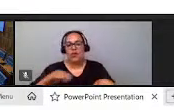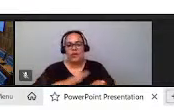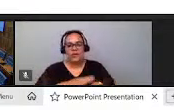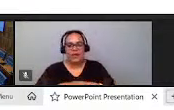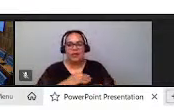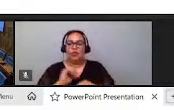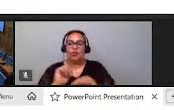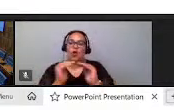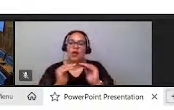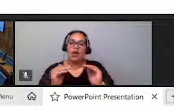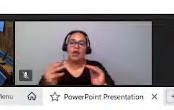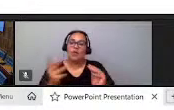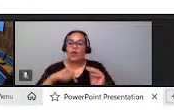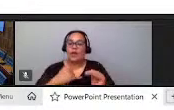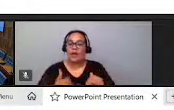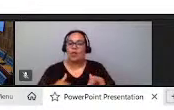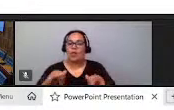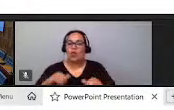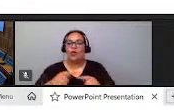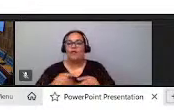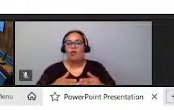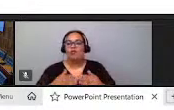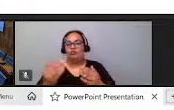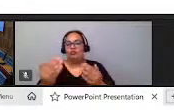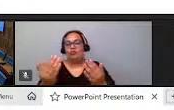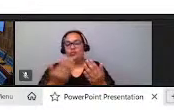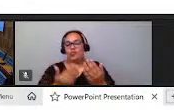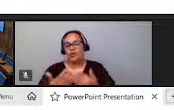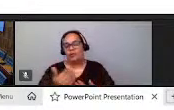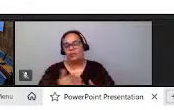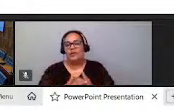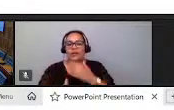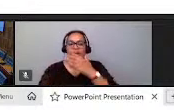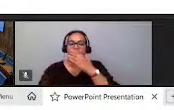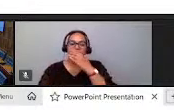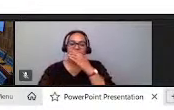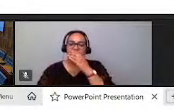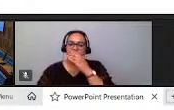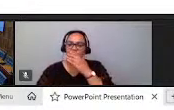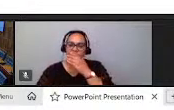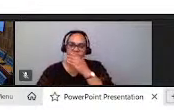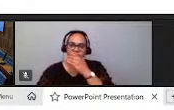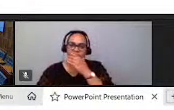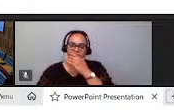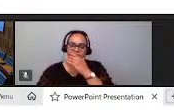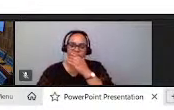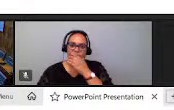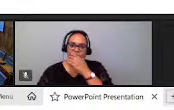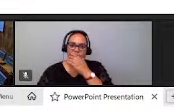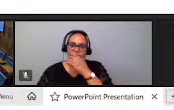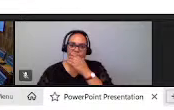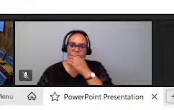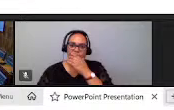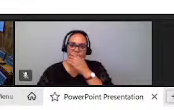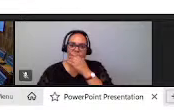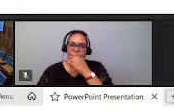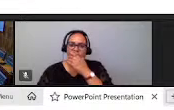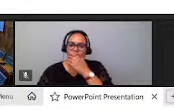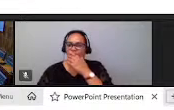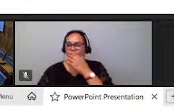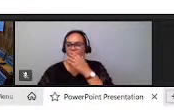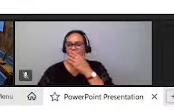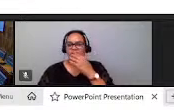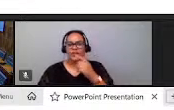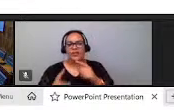to the level that we are now waiting for a vessel thank you um the import D